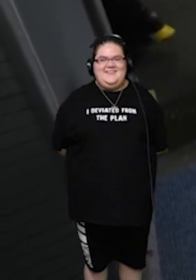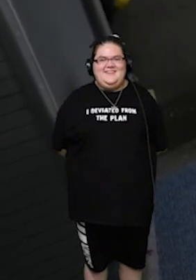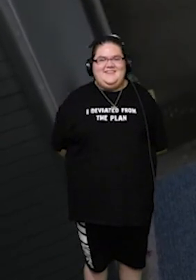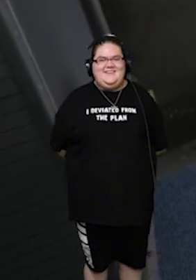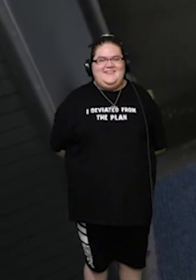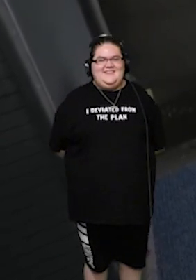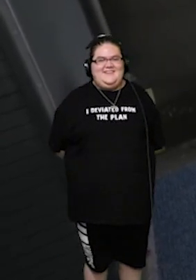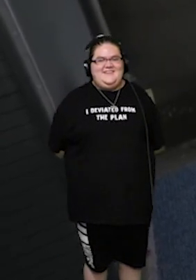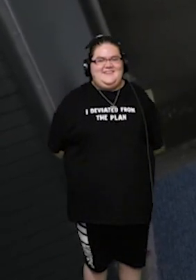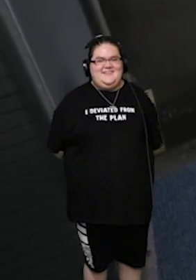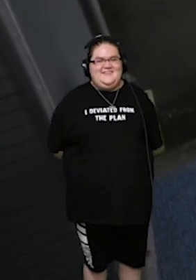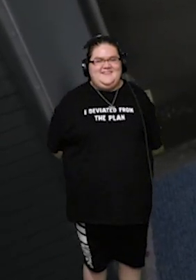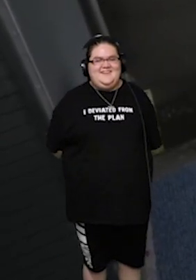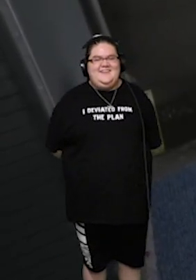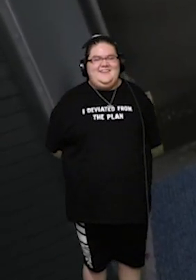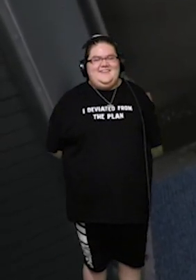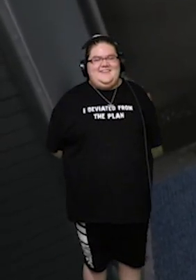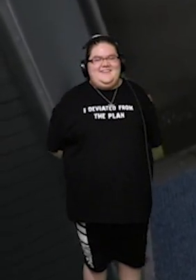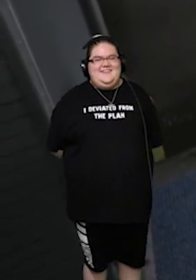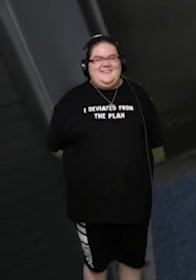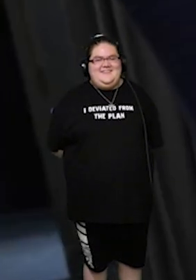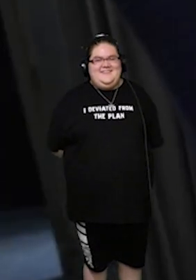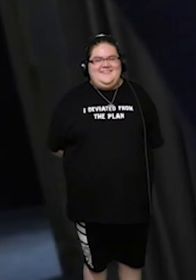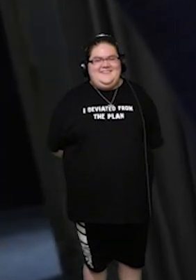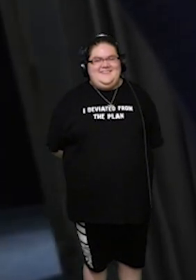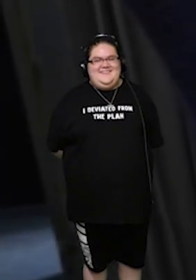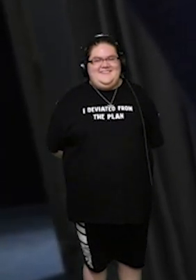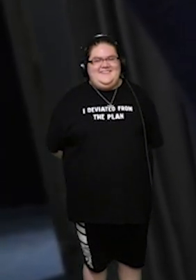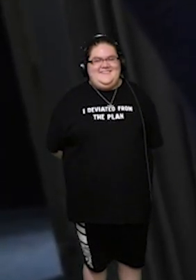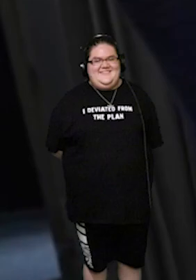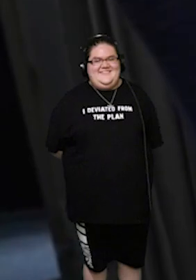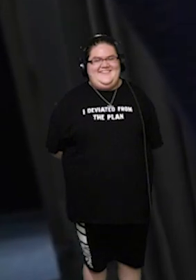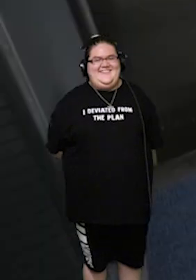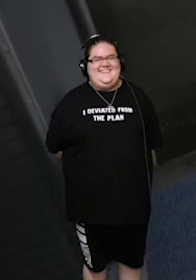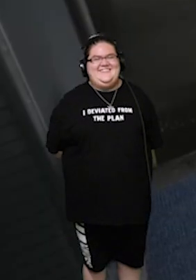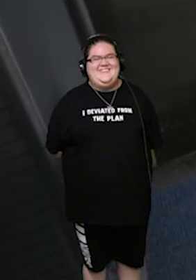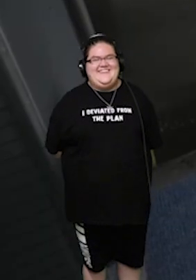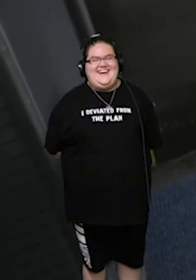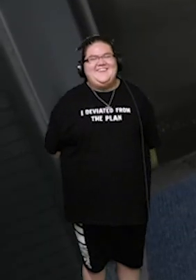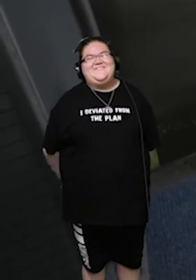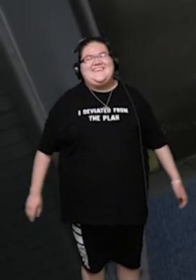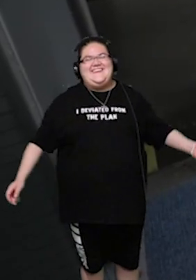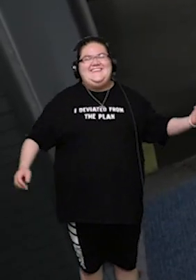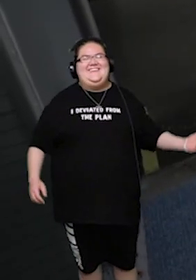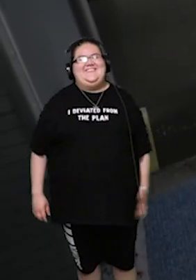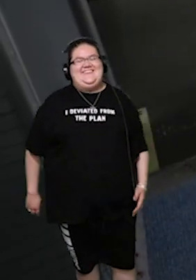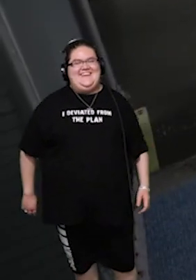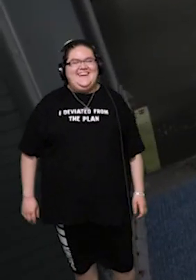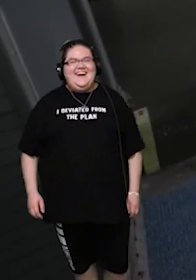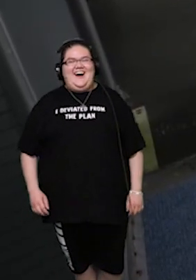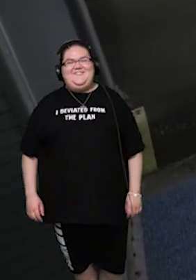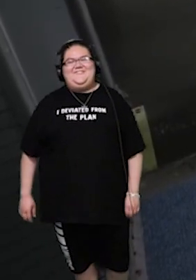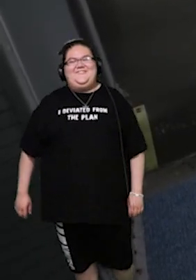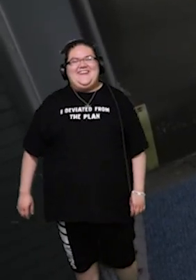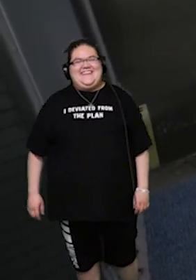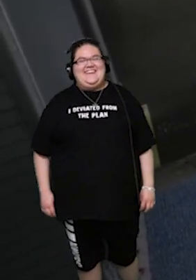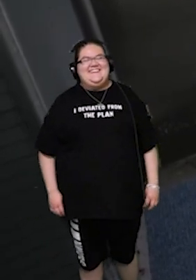holes. Do you want to see my ticket? I can show you my dick. I knew it. I freaking knew it.